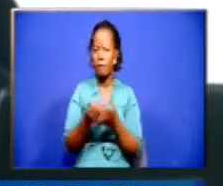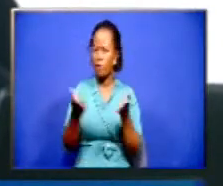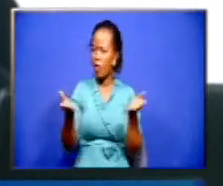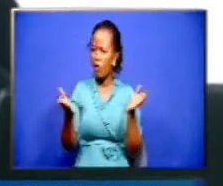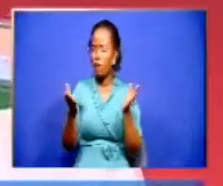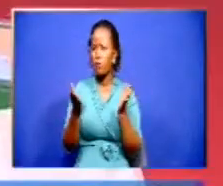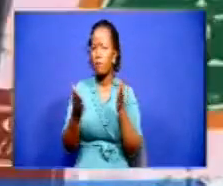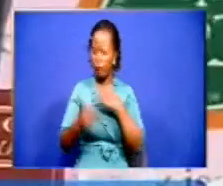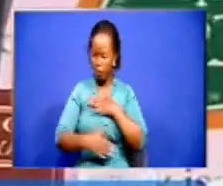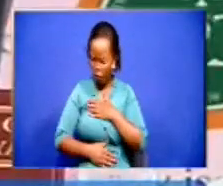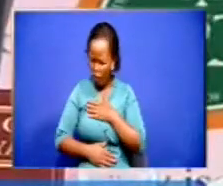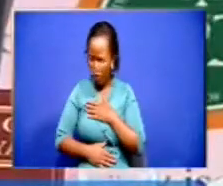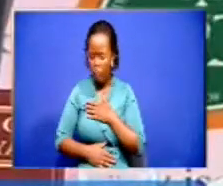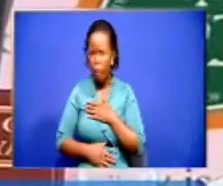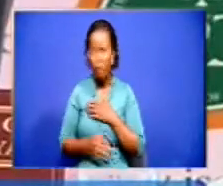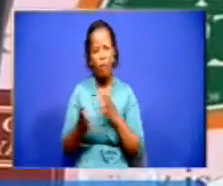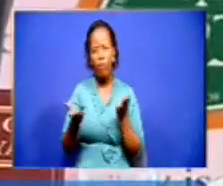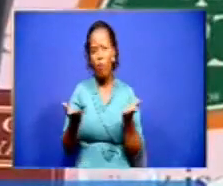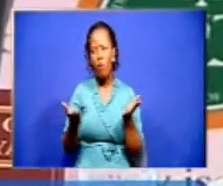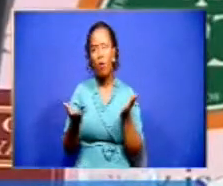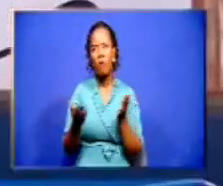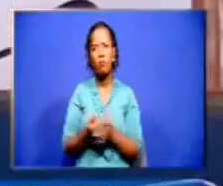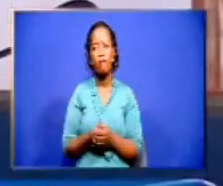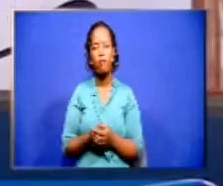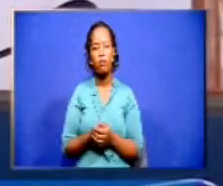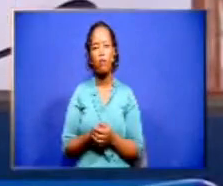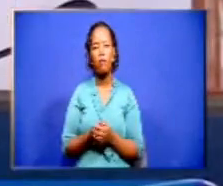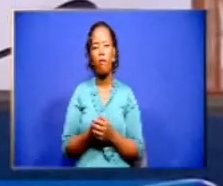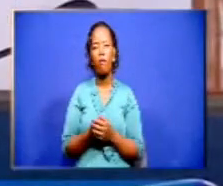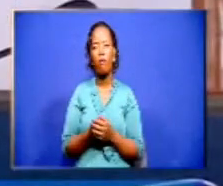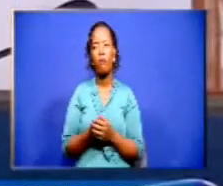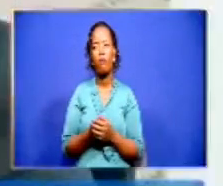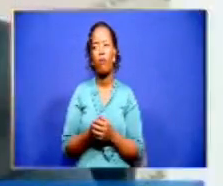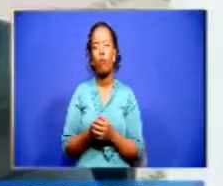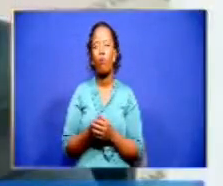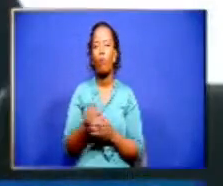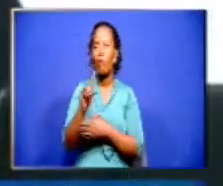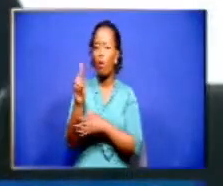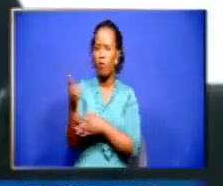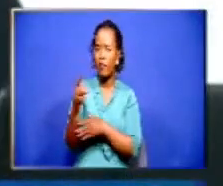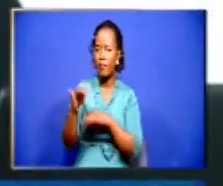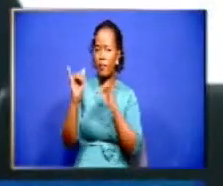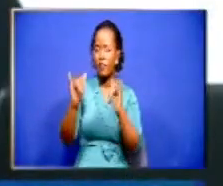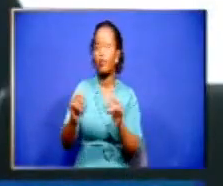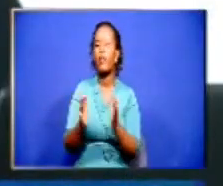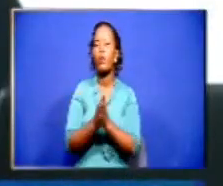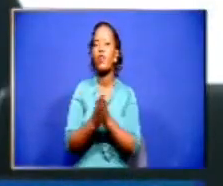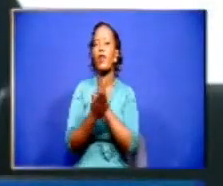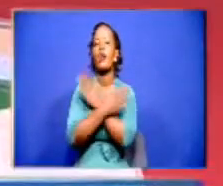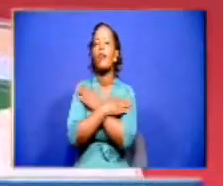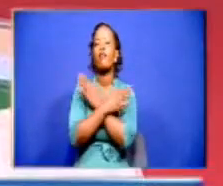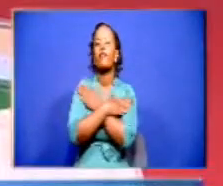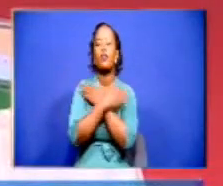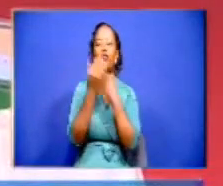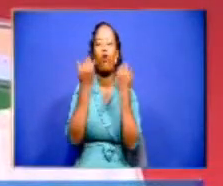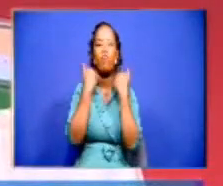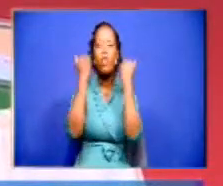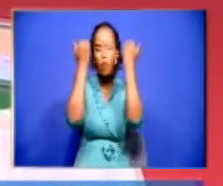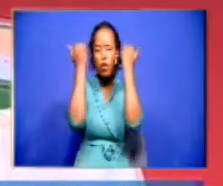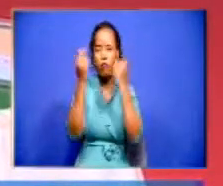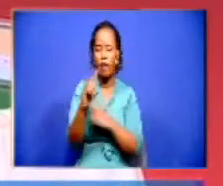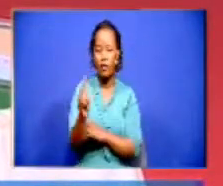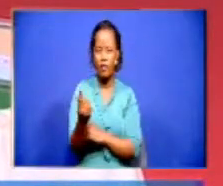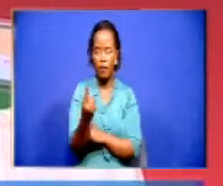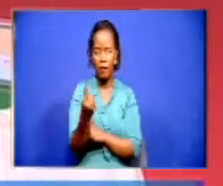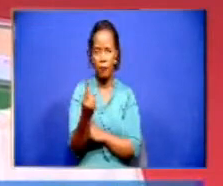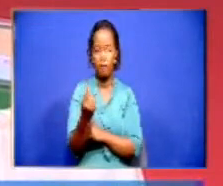behind. Interested? No. Let's stay with the amicus curiae first. Yes.